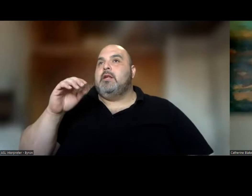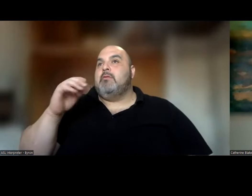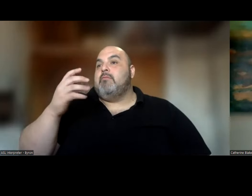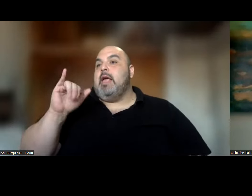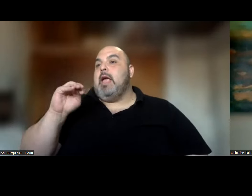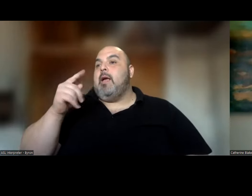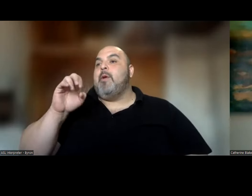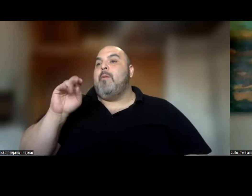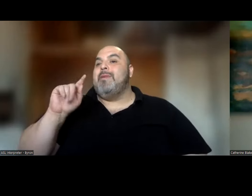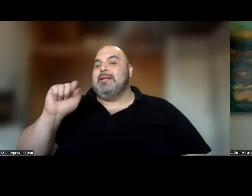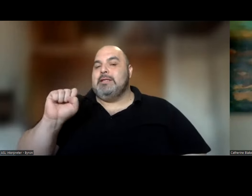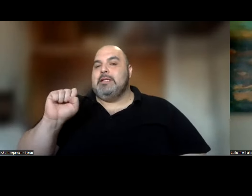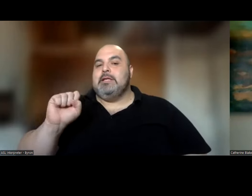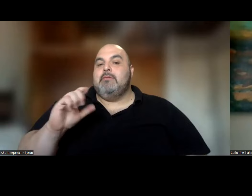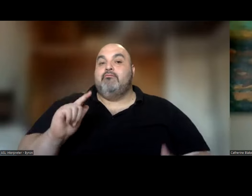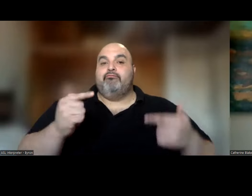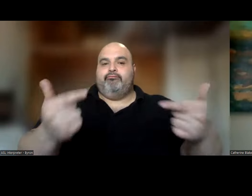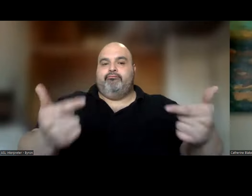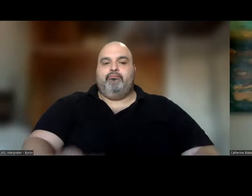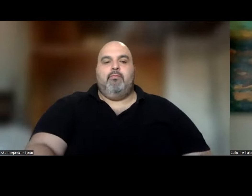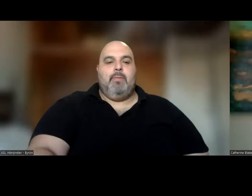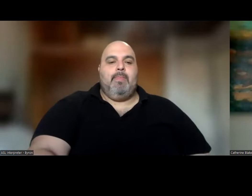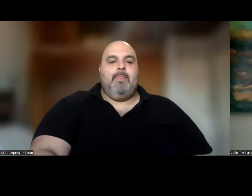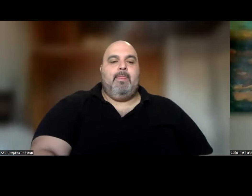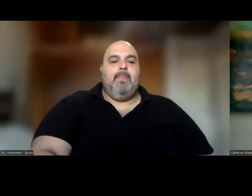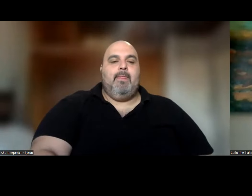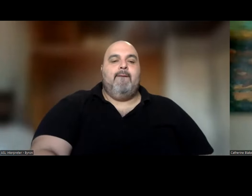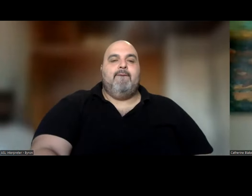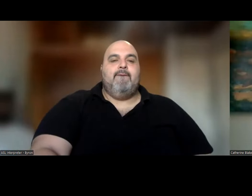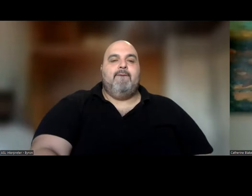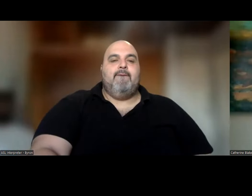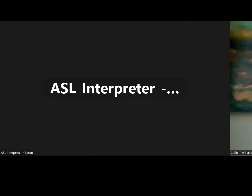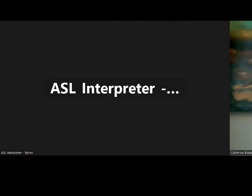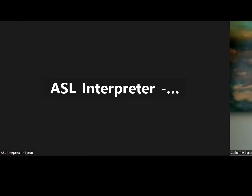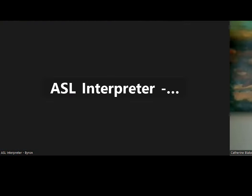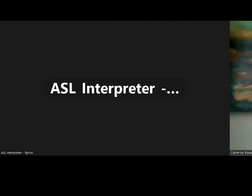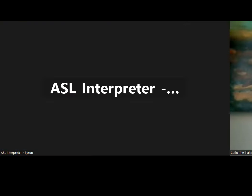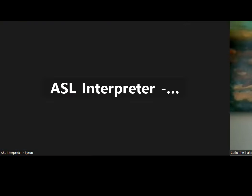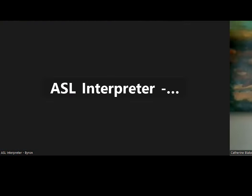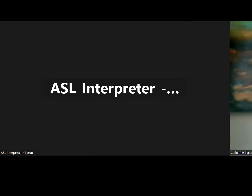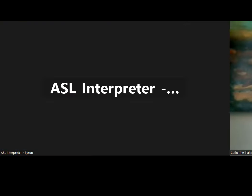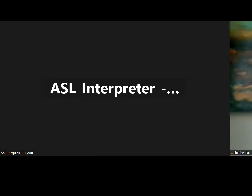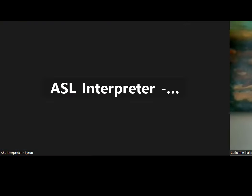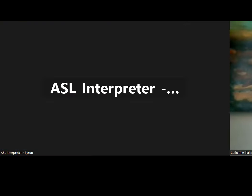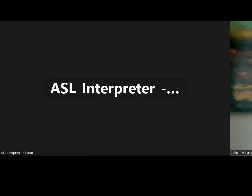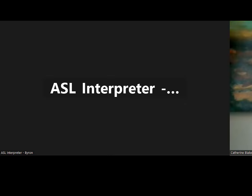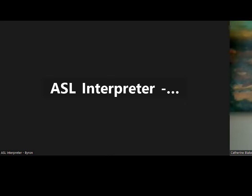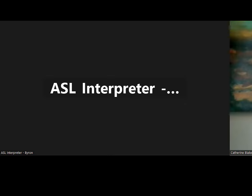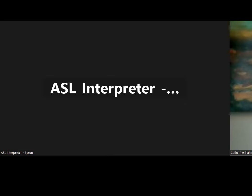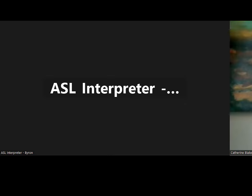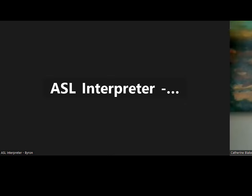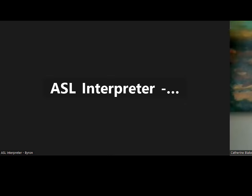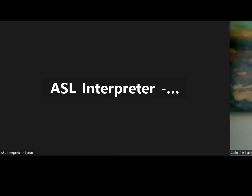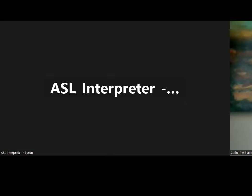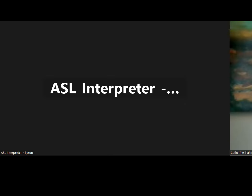impairments, and also whether or not the ADRCs will be well voiced on what resources are available